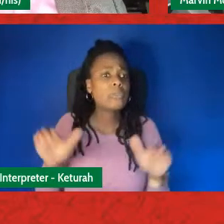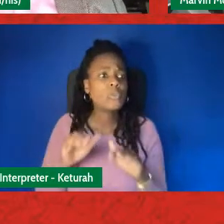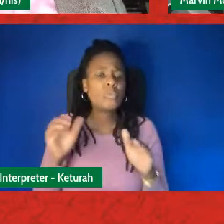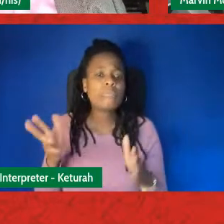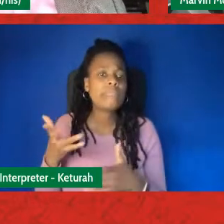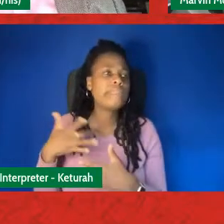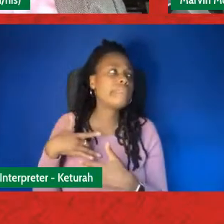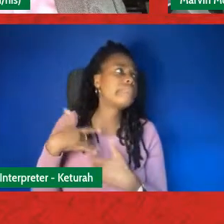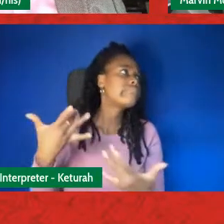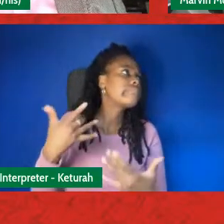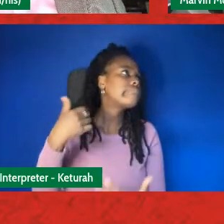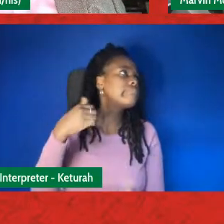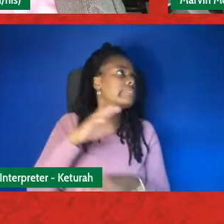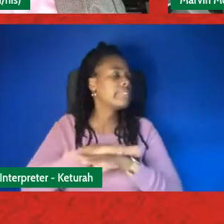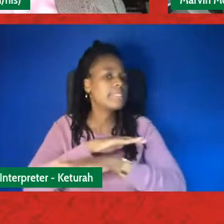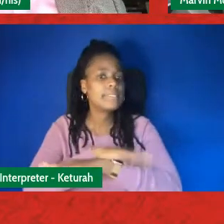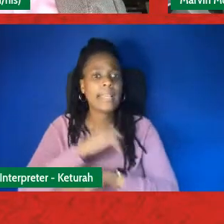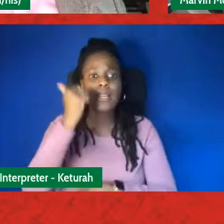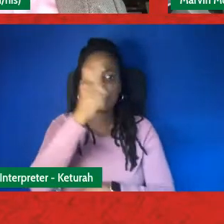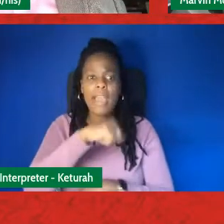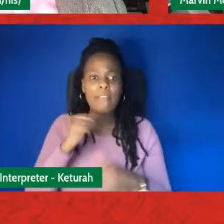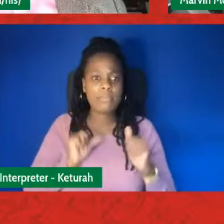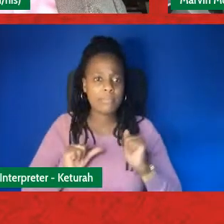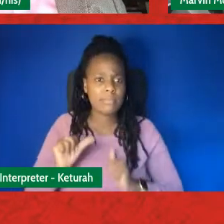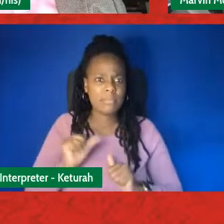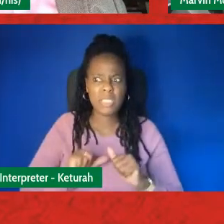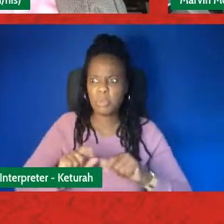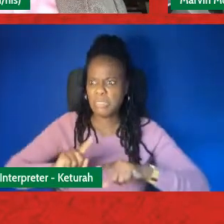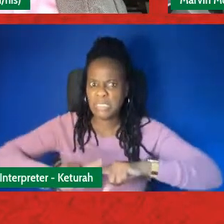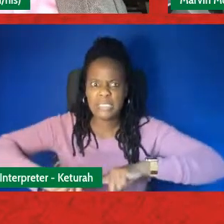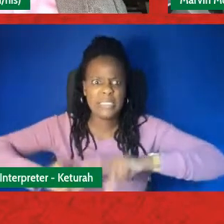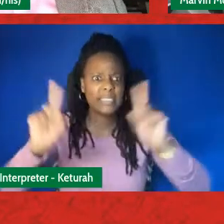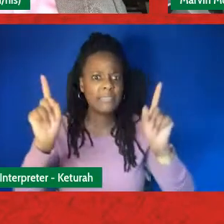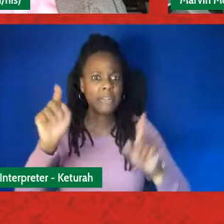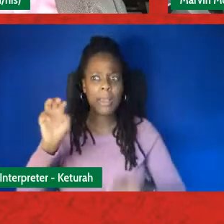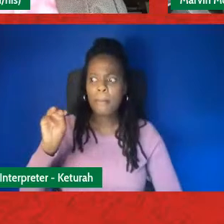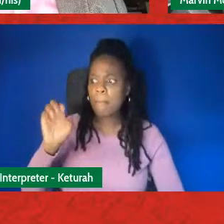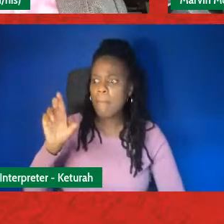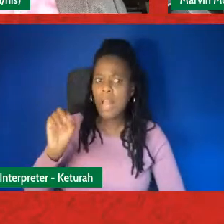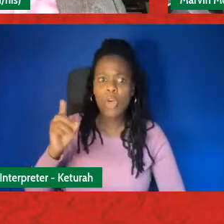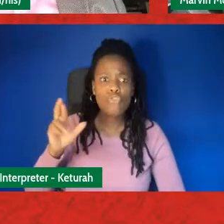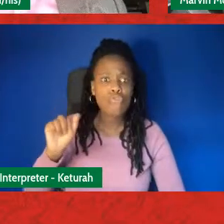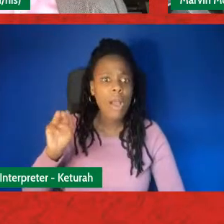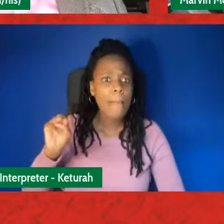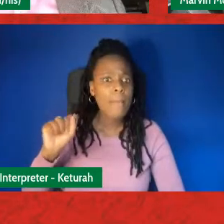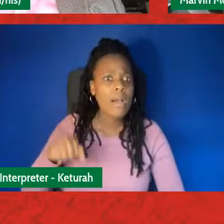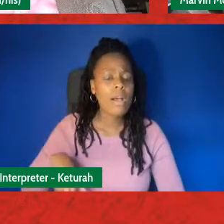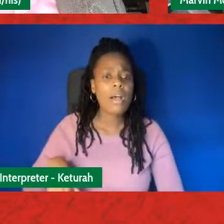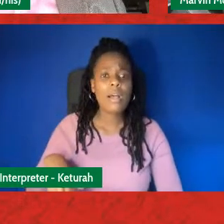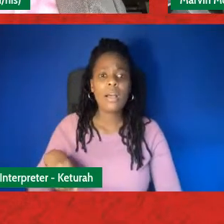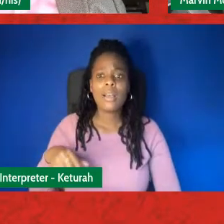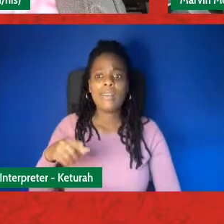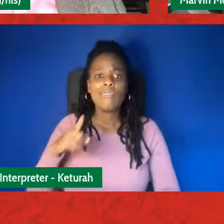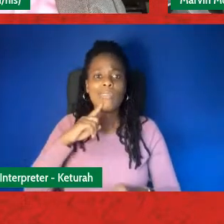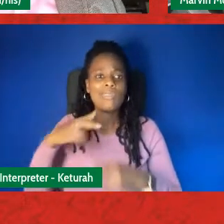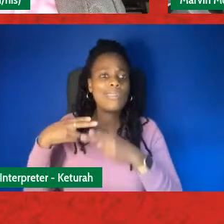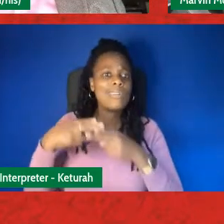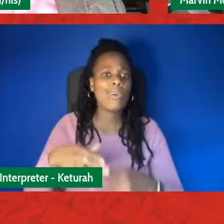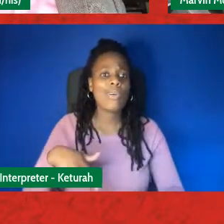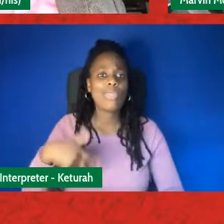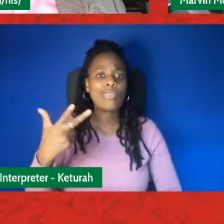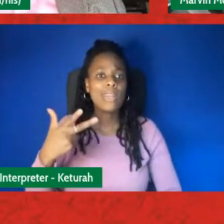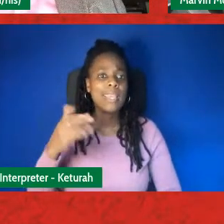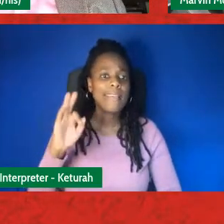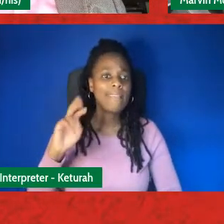African plays. He did this out there melodrama or pantomime called Obi, or Three Finger Jack, which is about